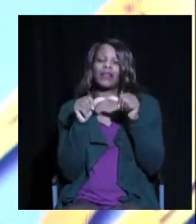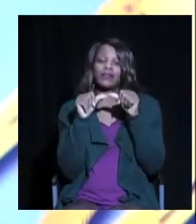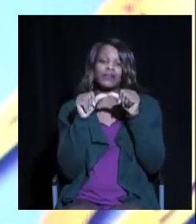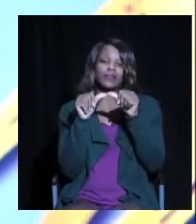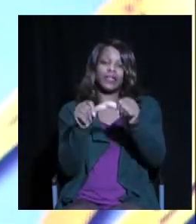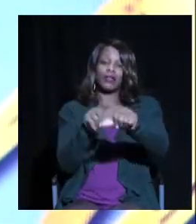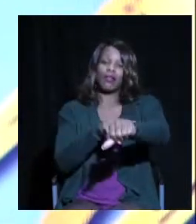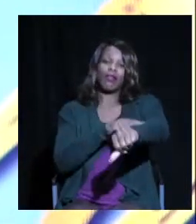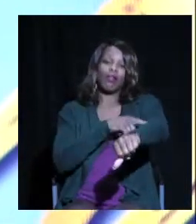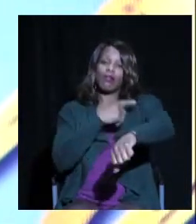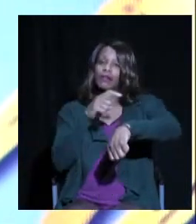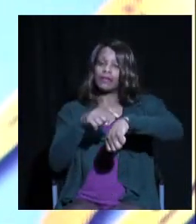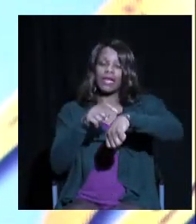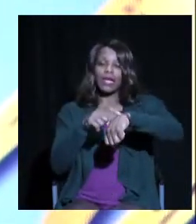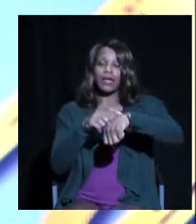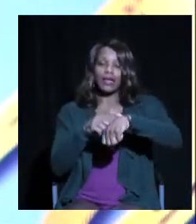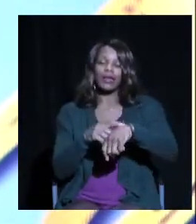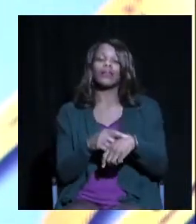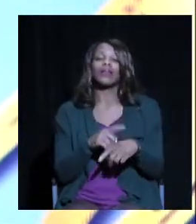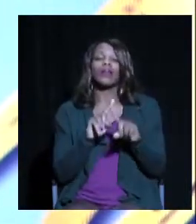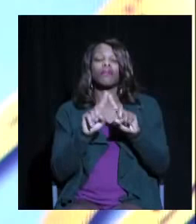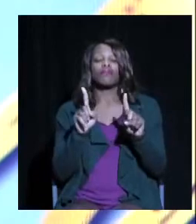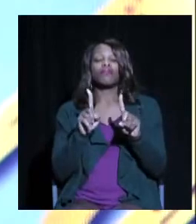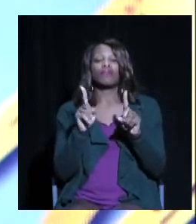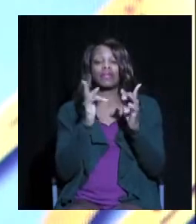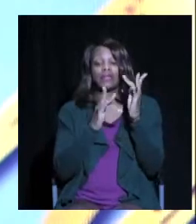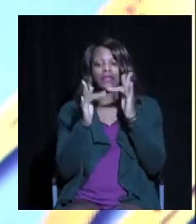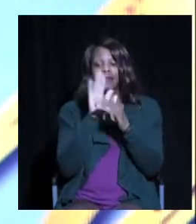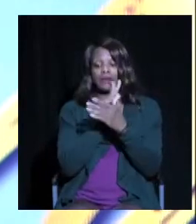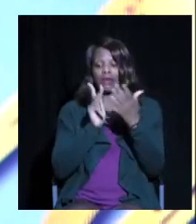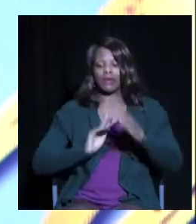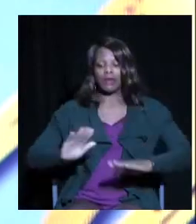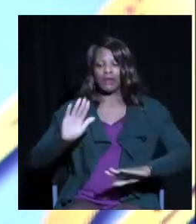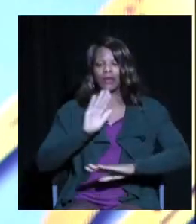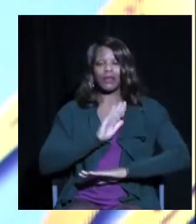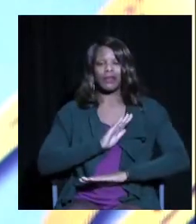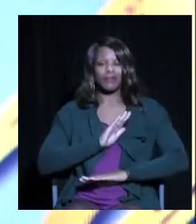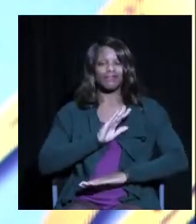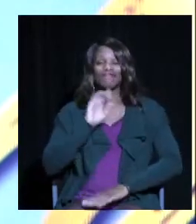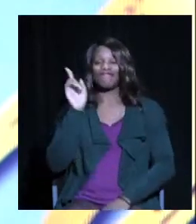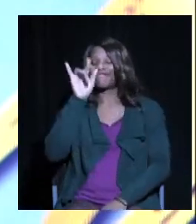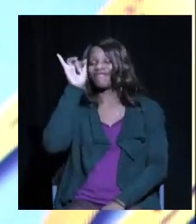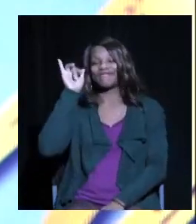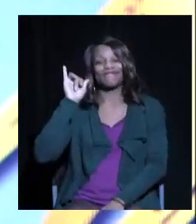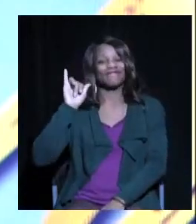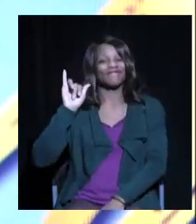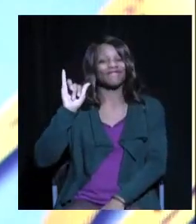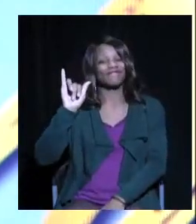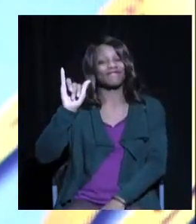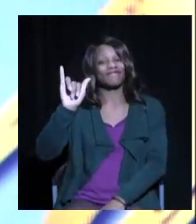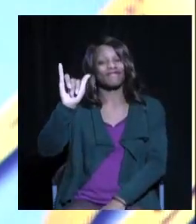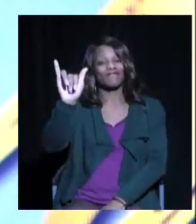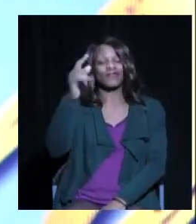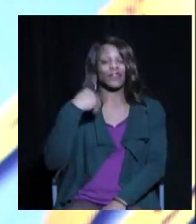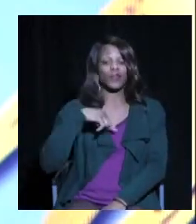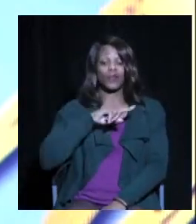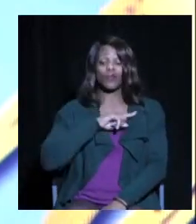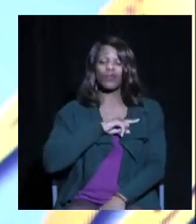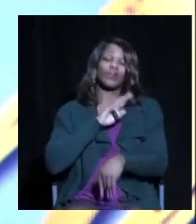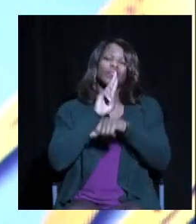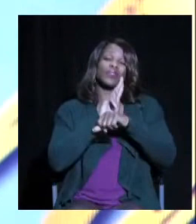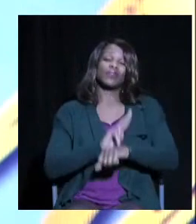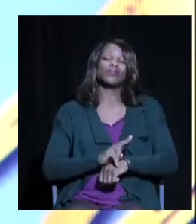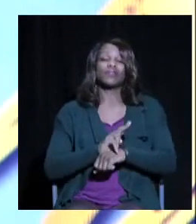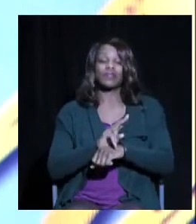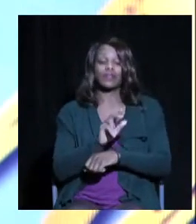very long. One of the greatest things about the kingdom of Jesus is that it will be forever. Y'all, we are used to